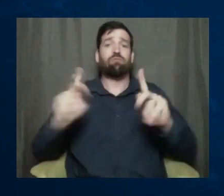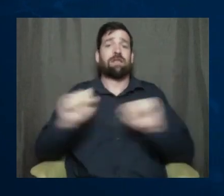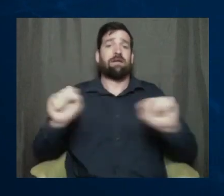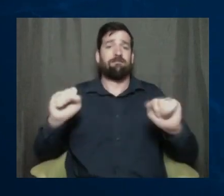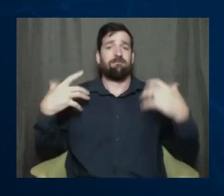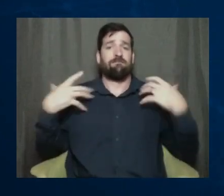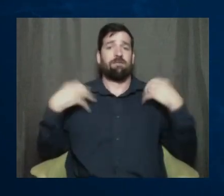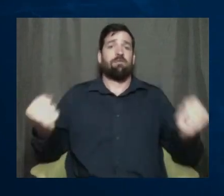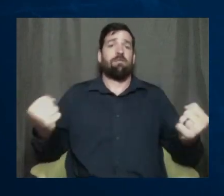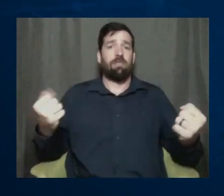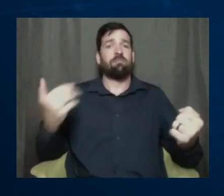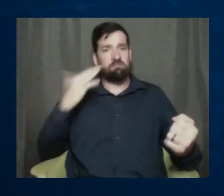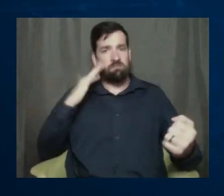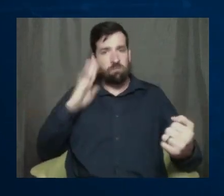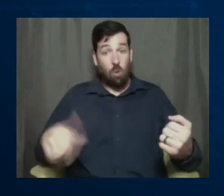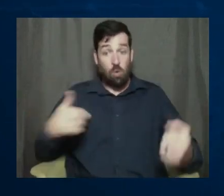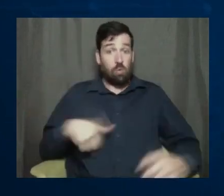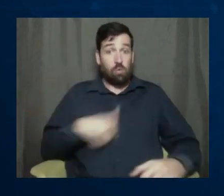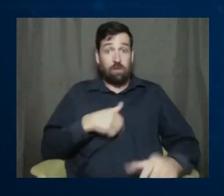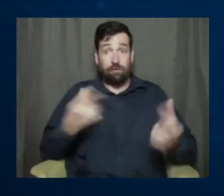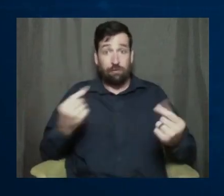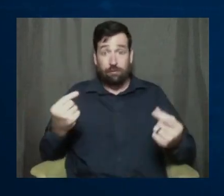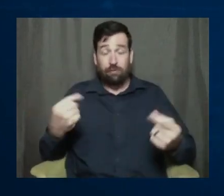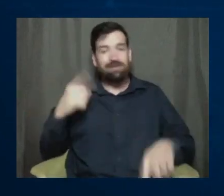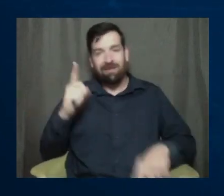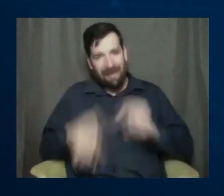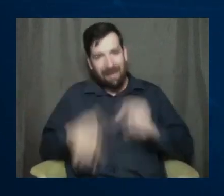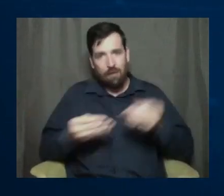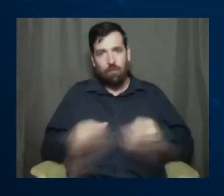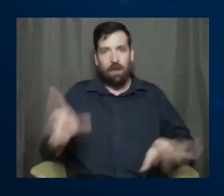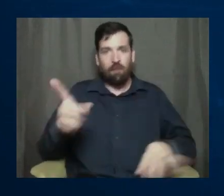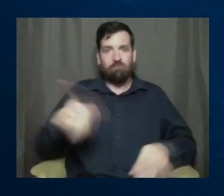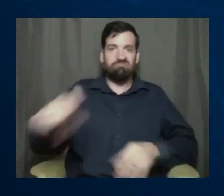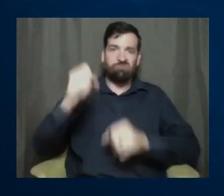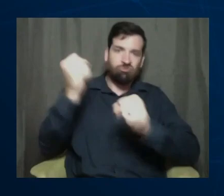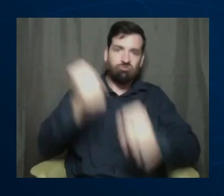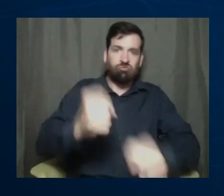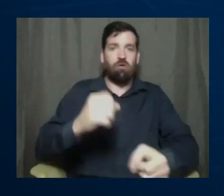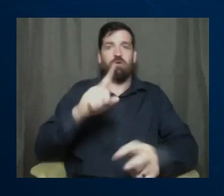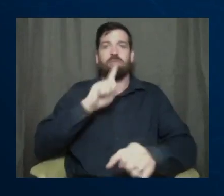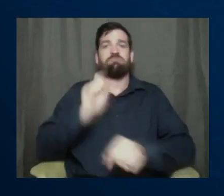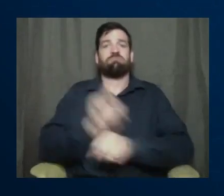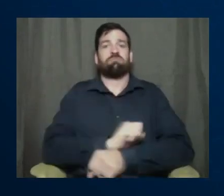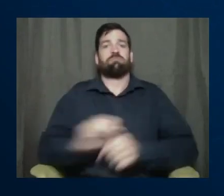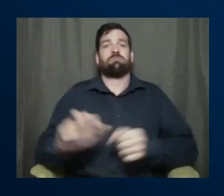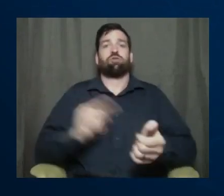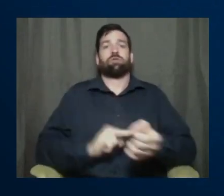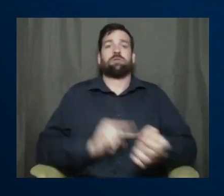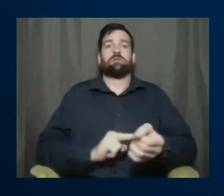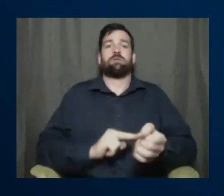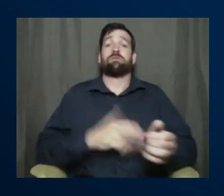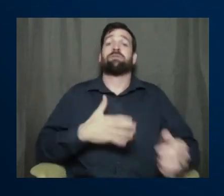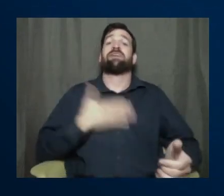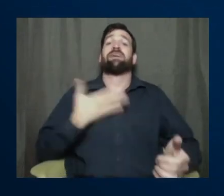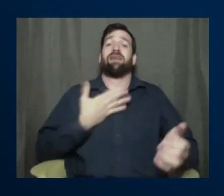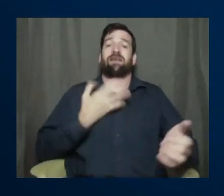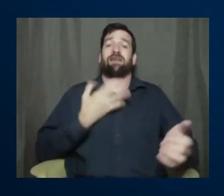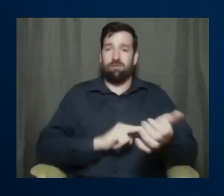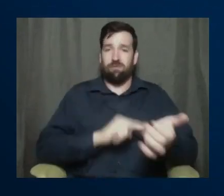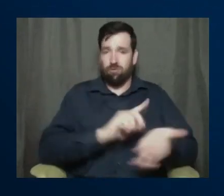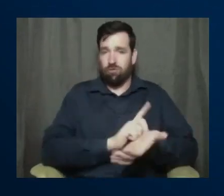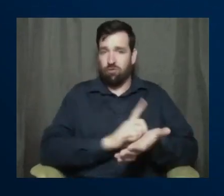we couldn't do what we do in the field without the strong and dedicated nurses like y'all. So, happy Nurses Week. I'm excited.